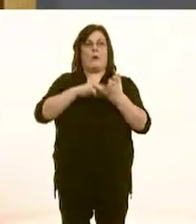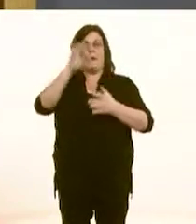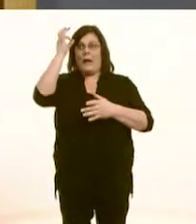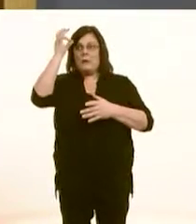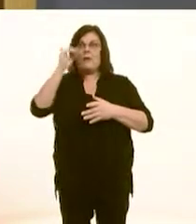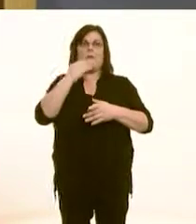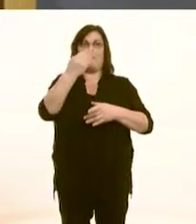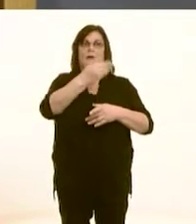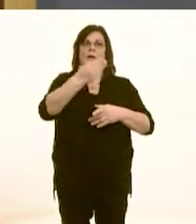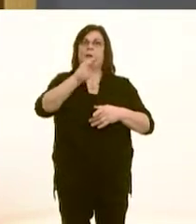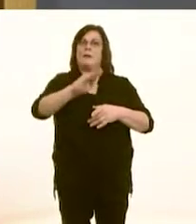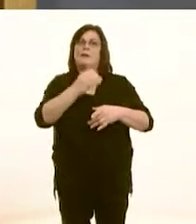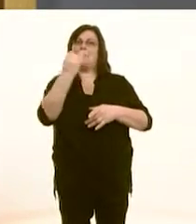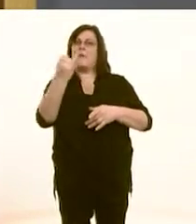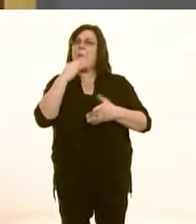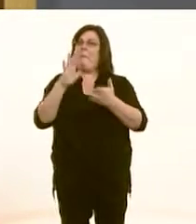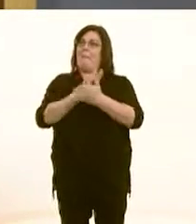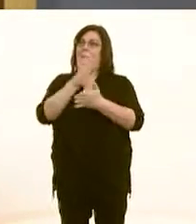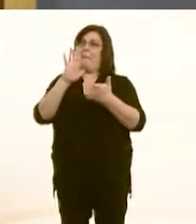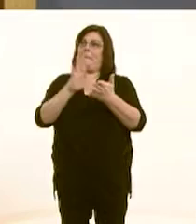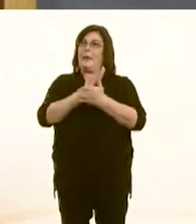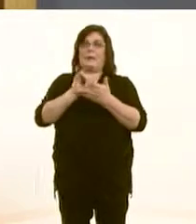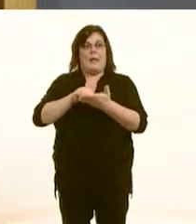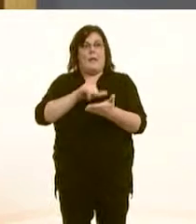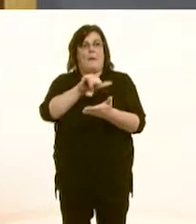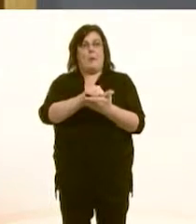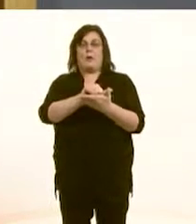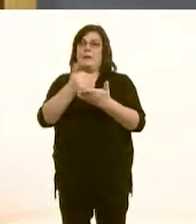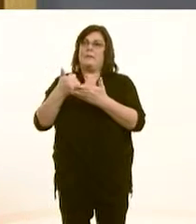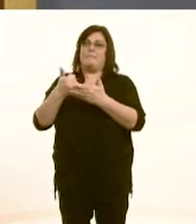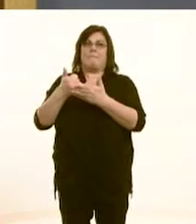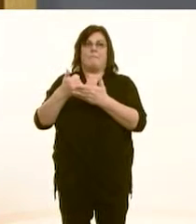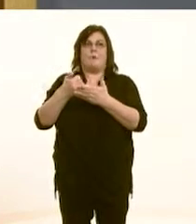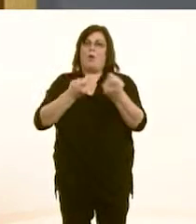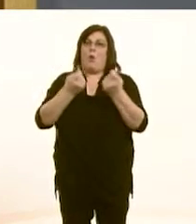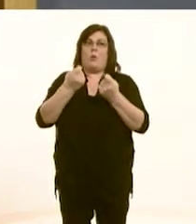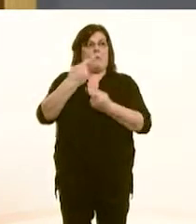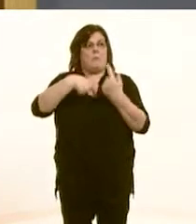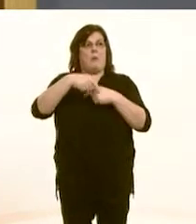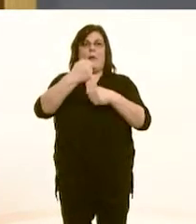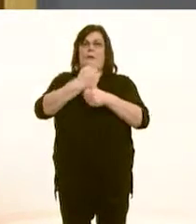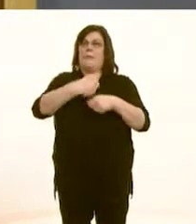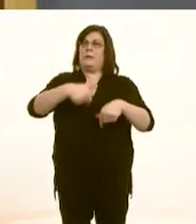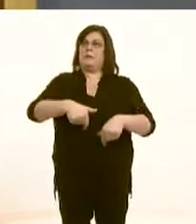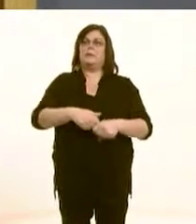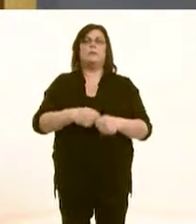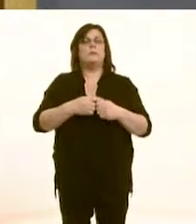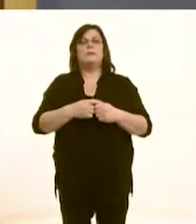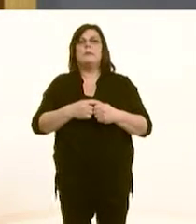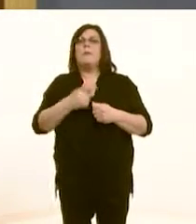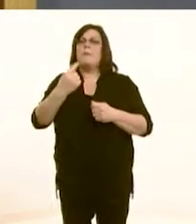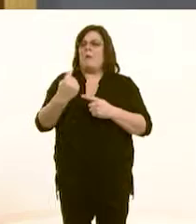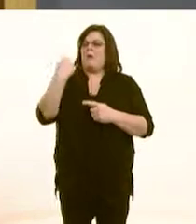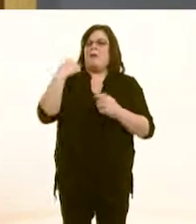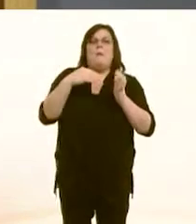1977, I'm pleased that the airport, in fact, is back in public ownership. But last month, a report from the Public